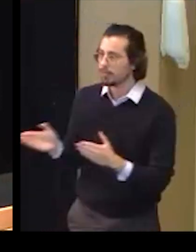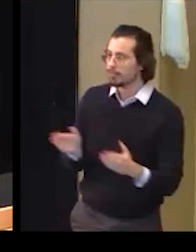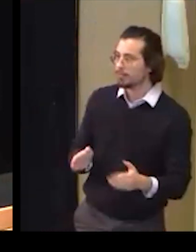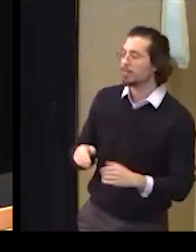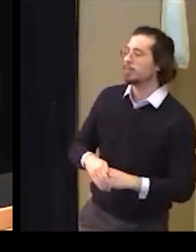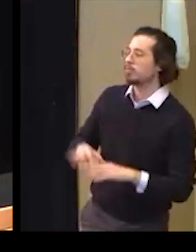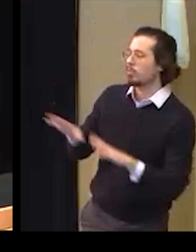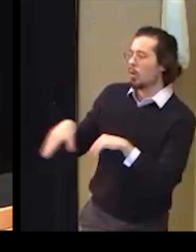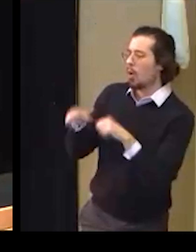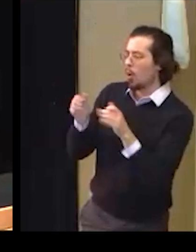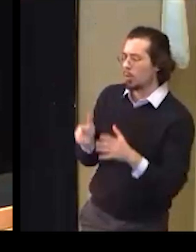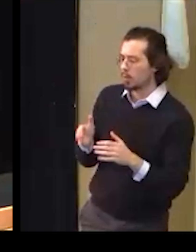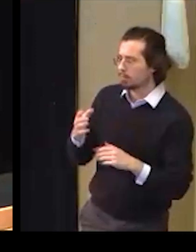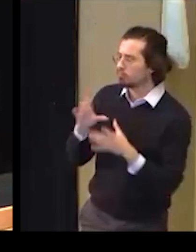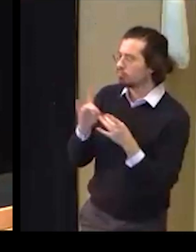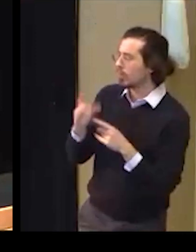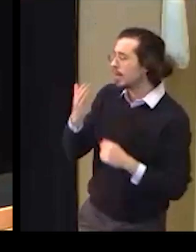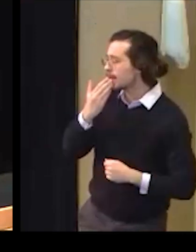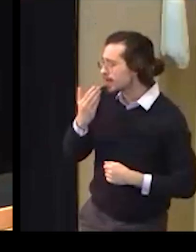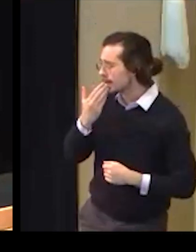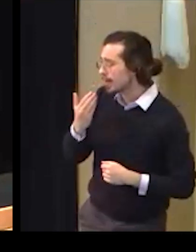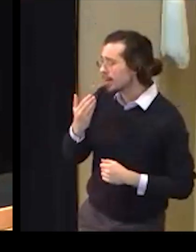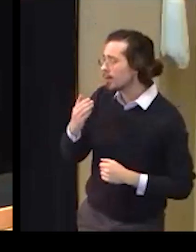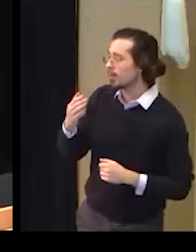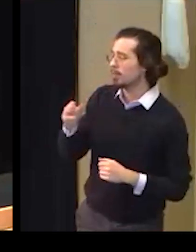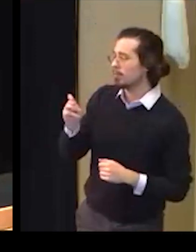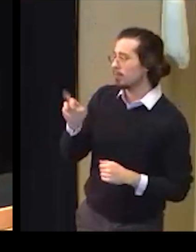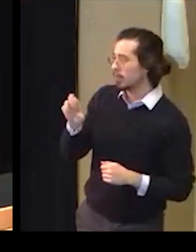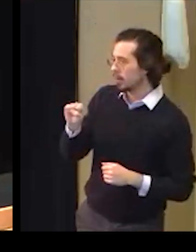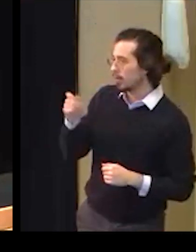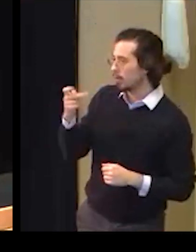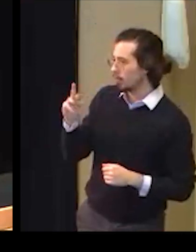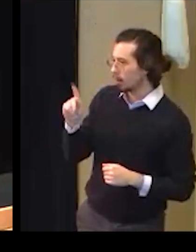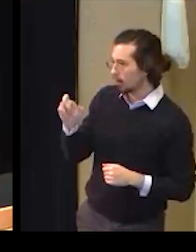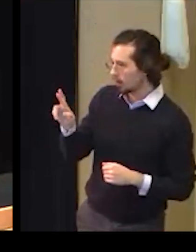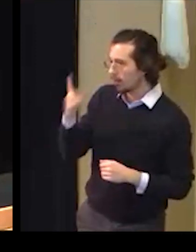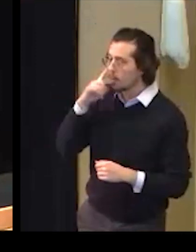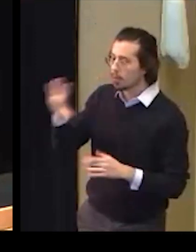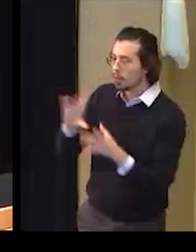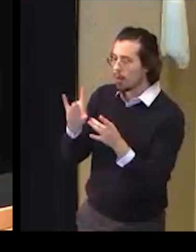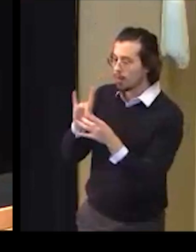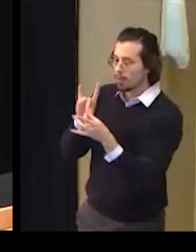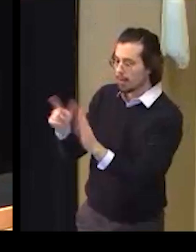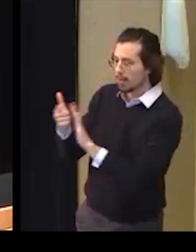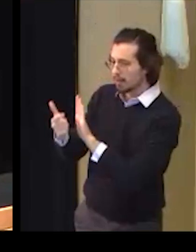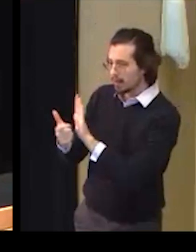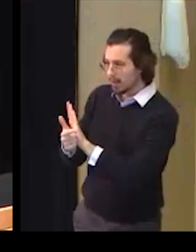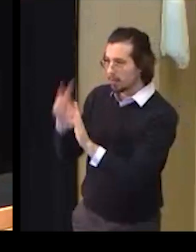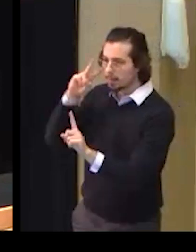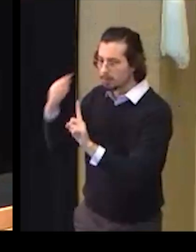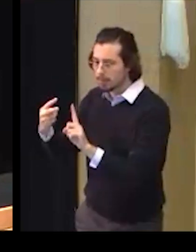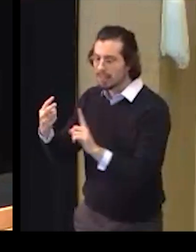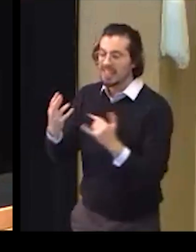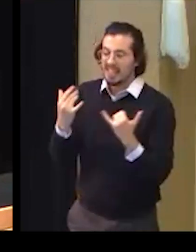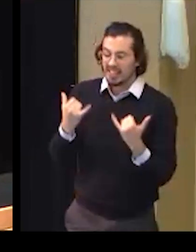Parker, for your extremely interesting and pertinent comments here from the legal side. Obviously, I'm mindful of the time. I want to be